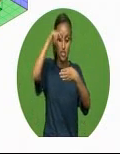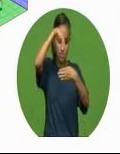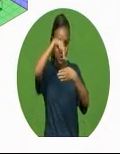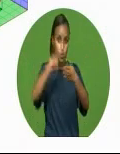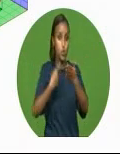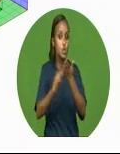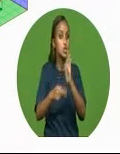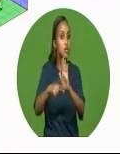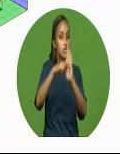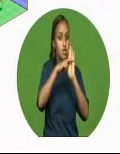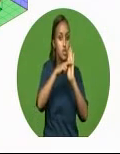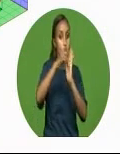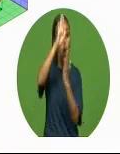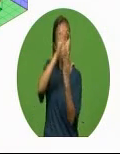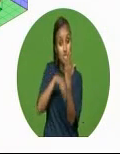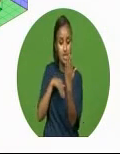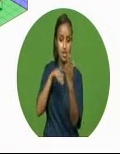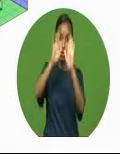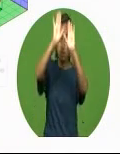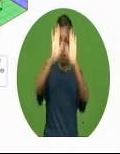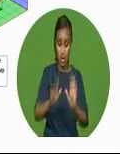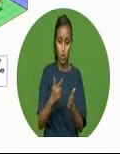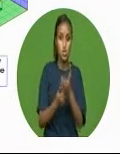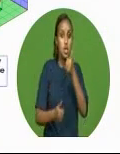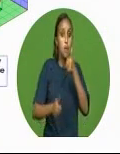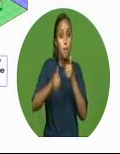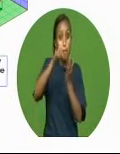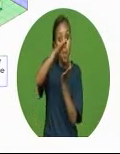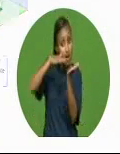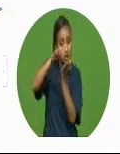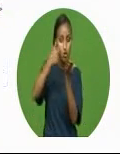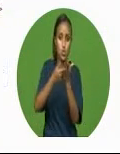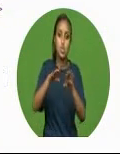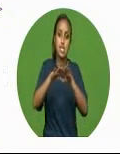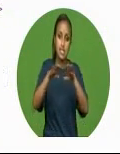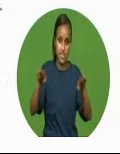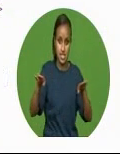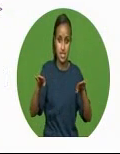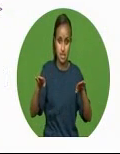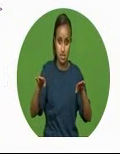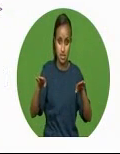view, which represents the auxiliary plane, which is parallel to the surface.